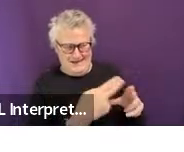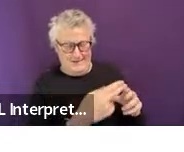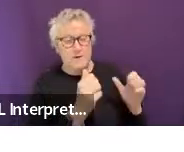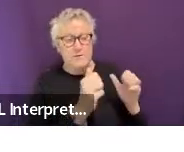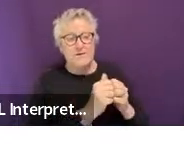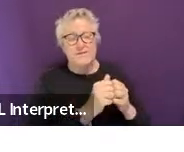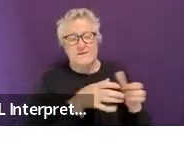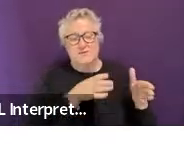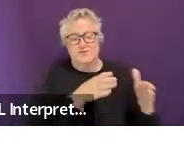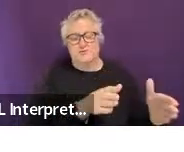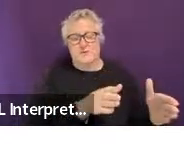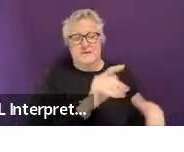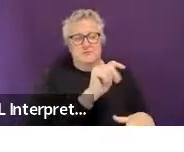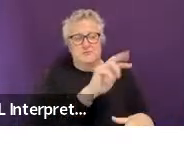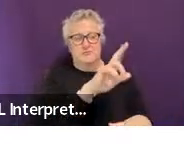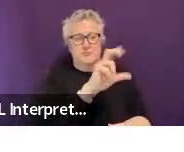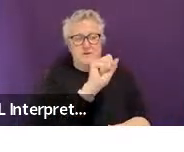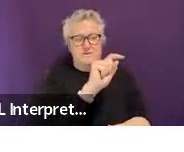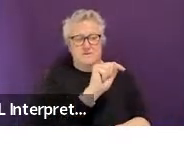go.